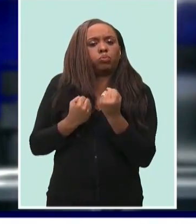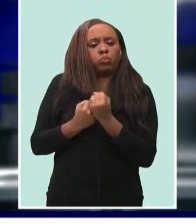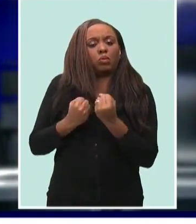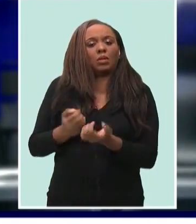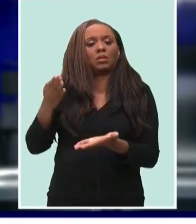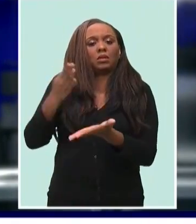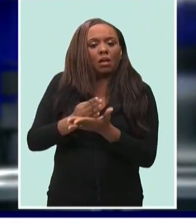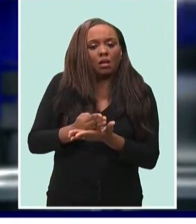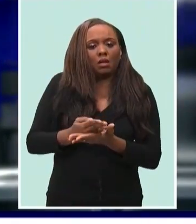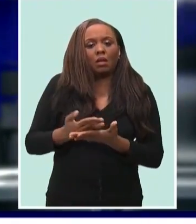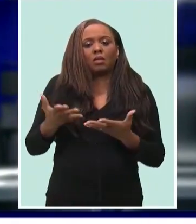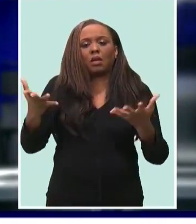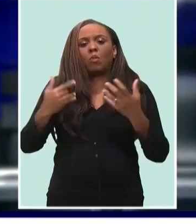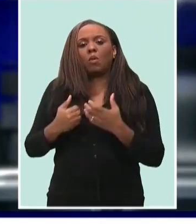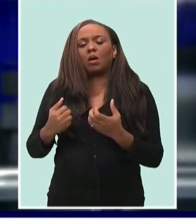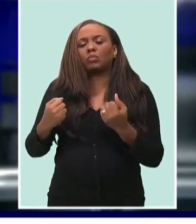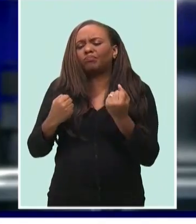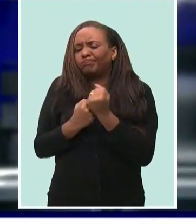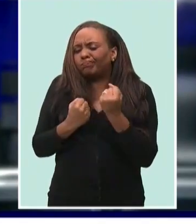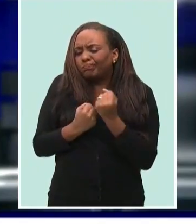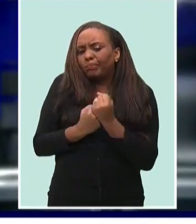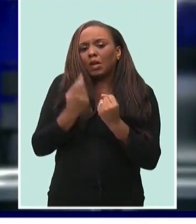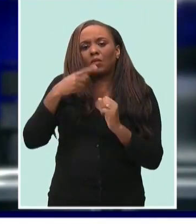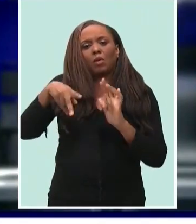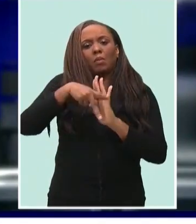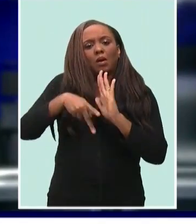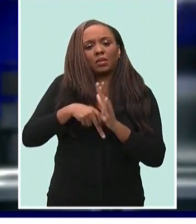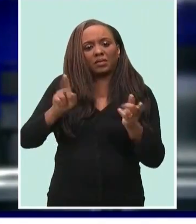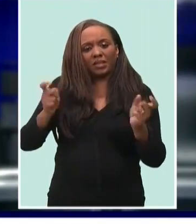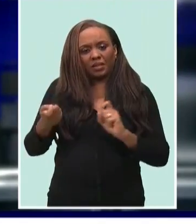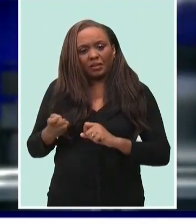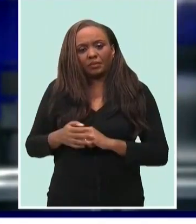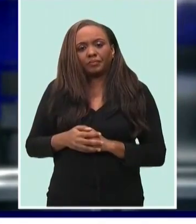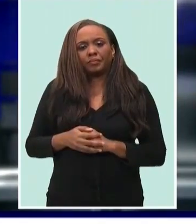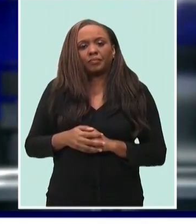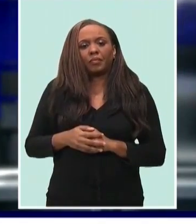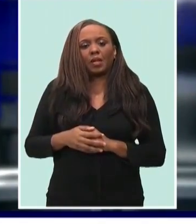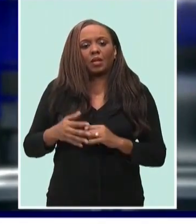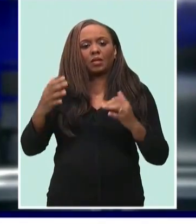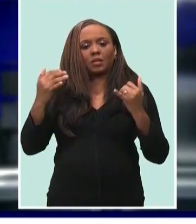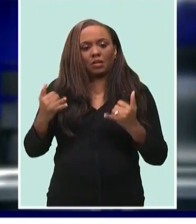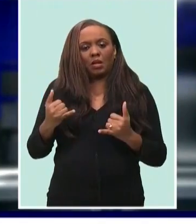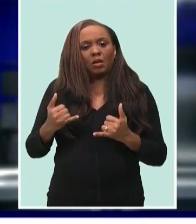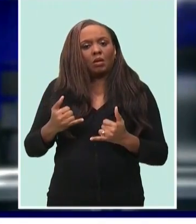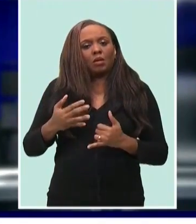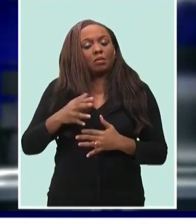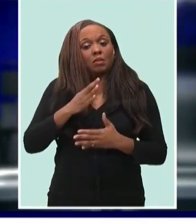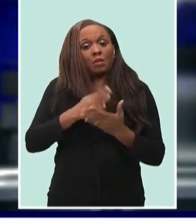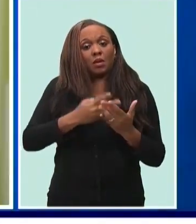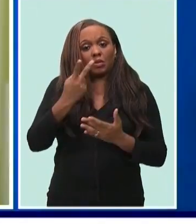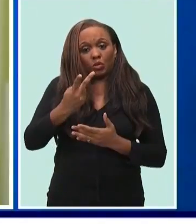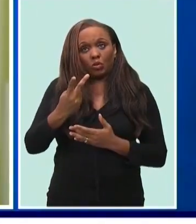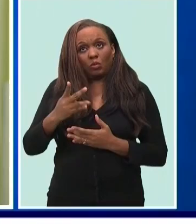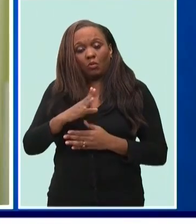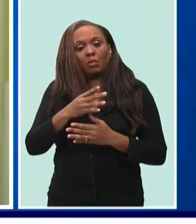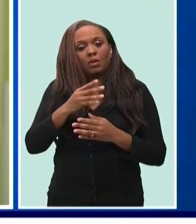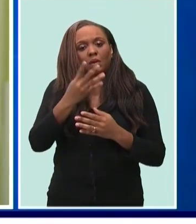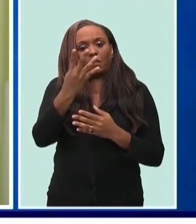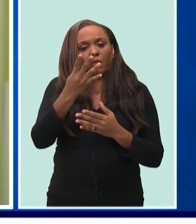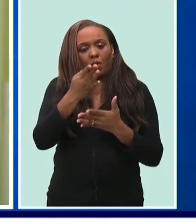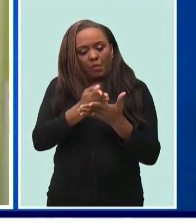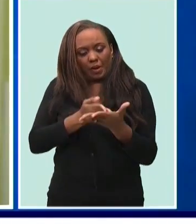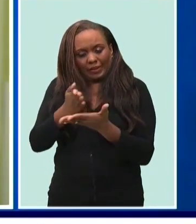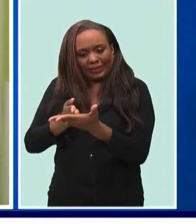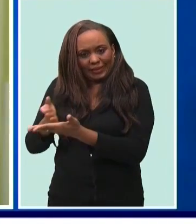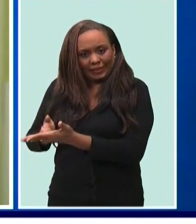phase, where they will be advocating for policy change. Now, phase 2 includes 4 main areas. To coordinate